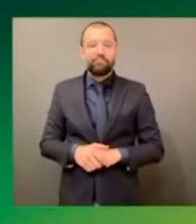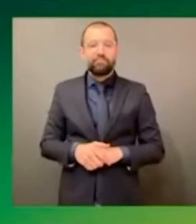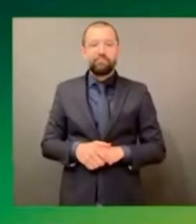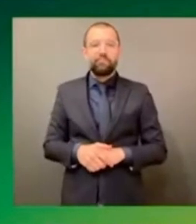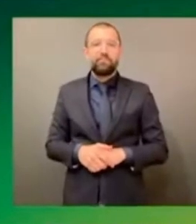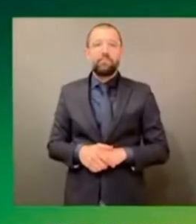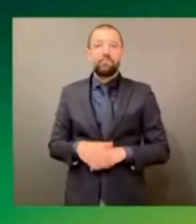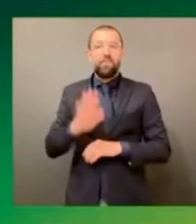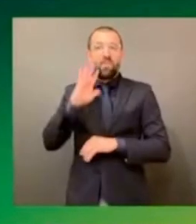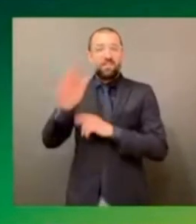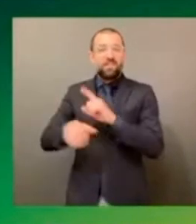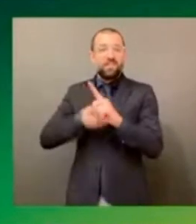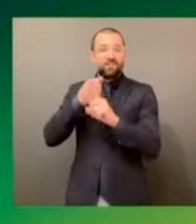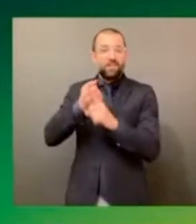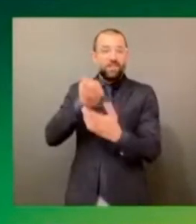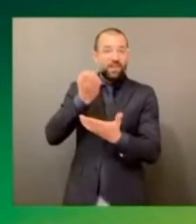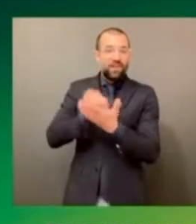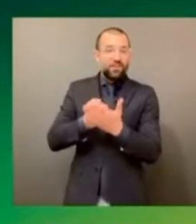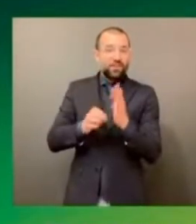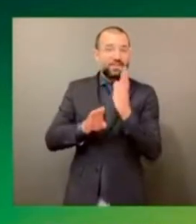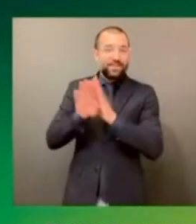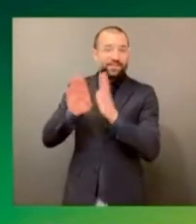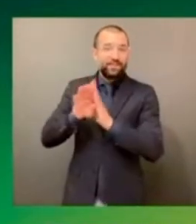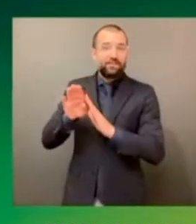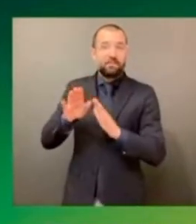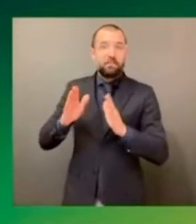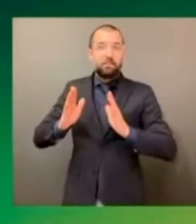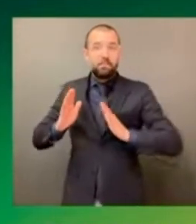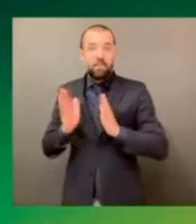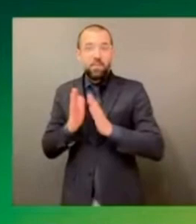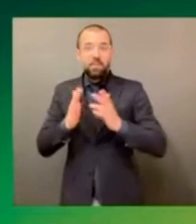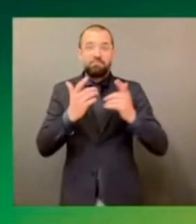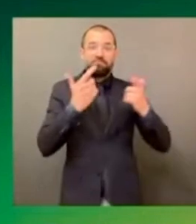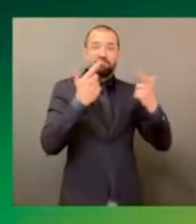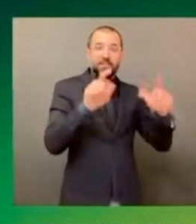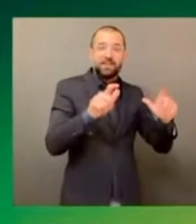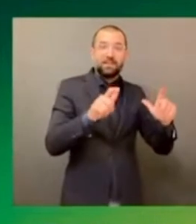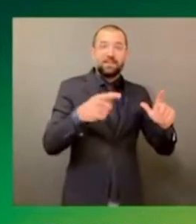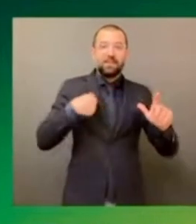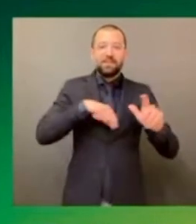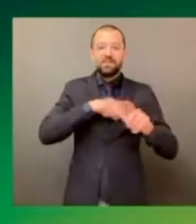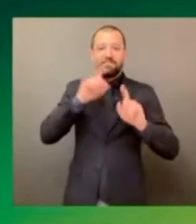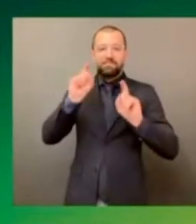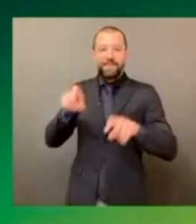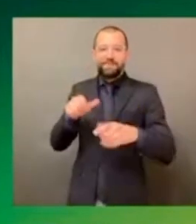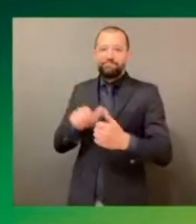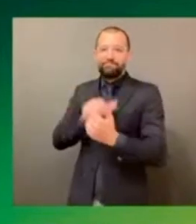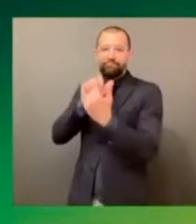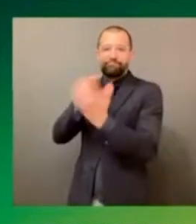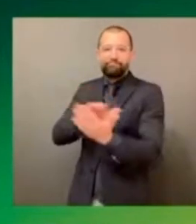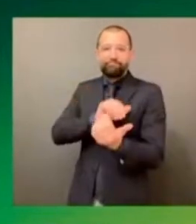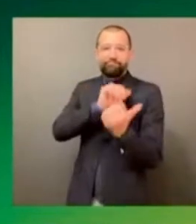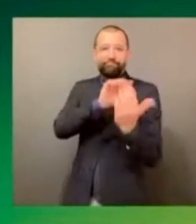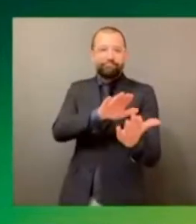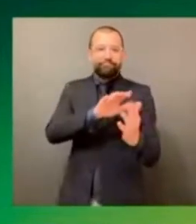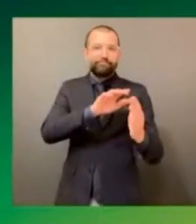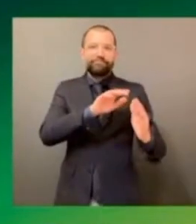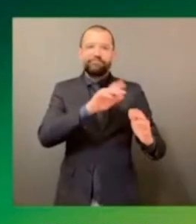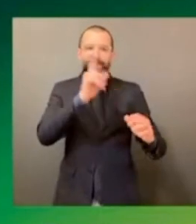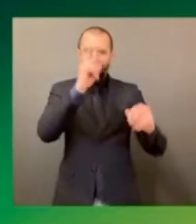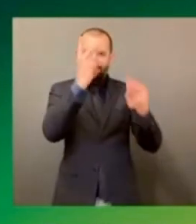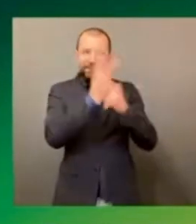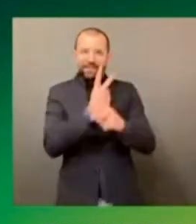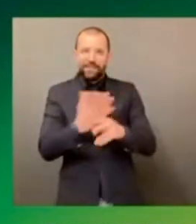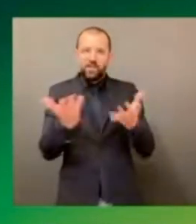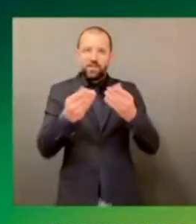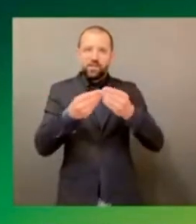micro level. We must tackle these challenges and find ways to accelerate opportunity, growth,